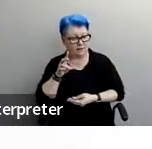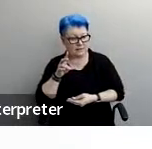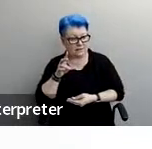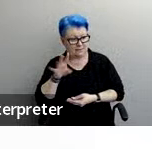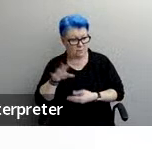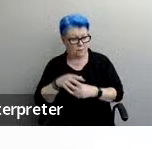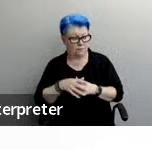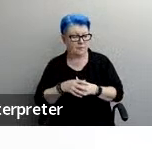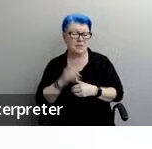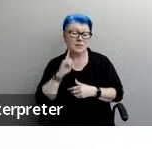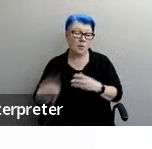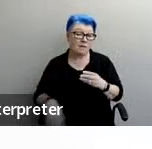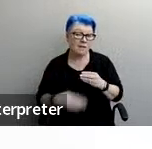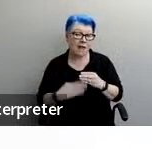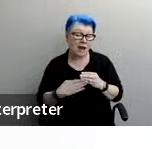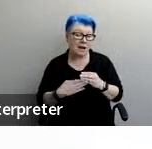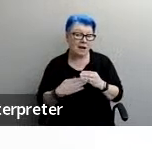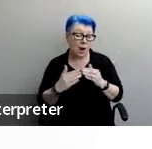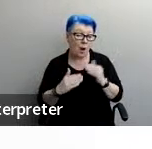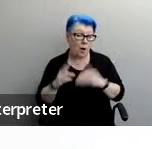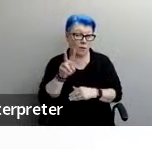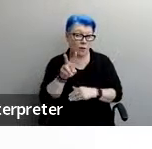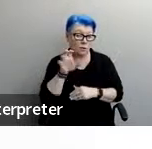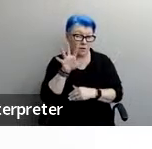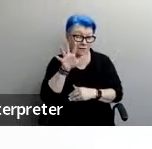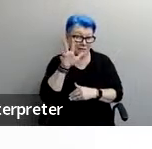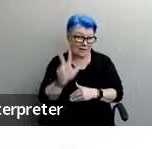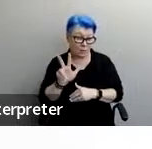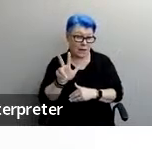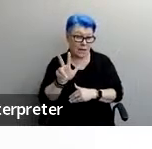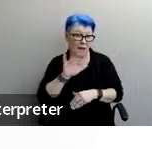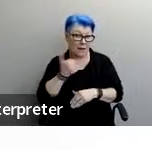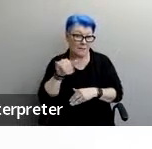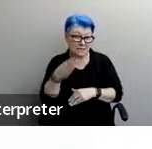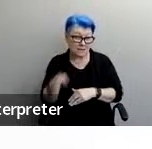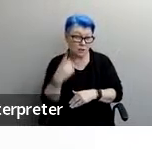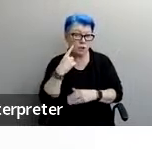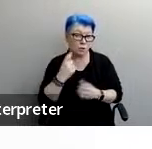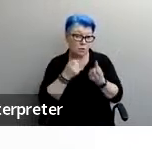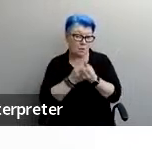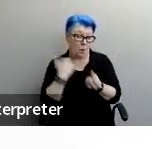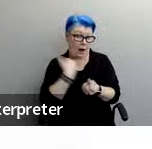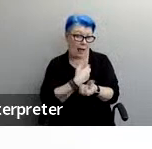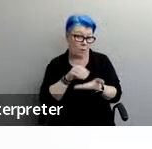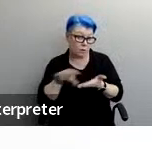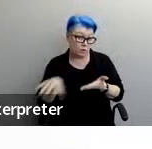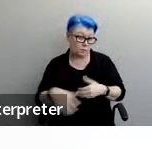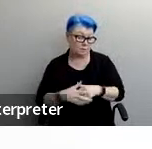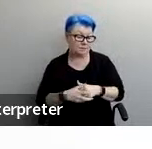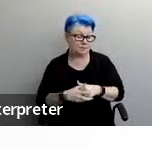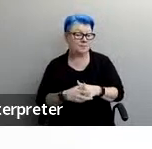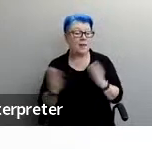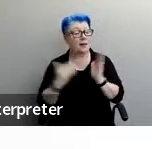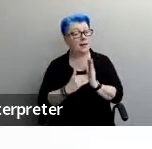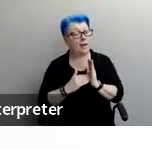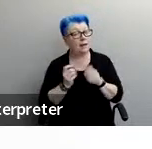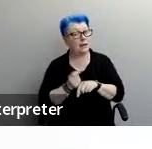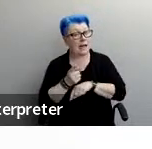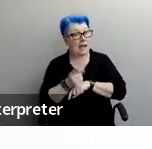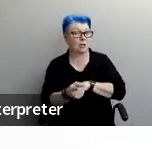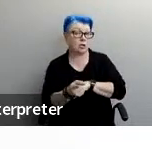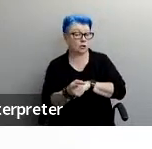added 152.3 positions to support our students. And again, next year, at this point,